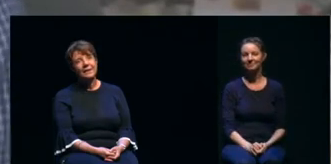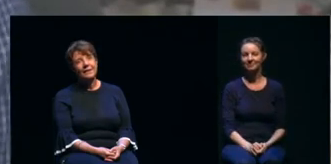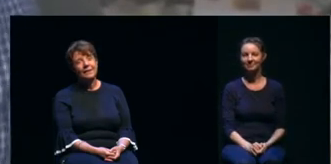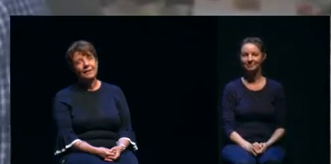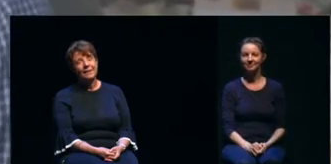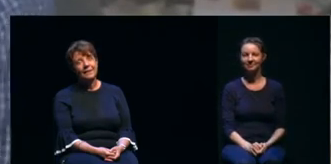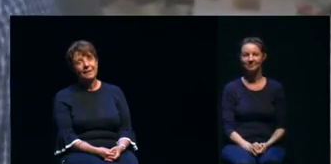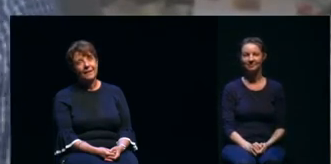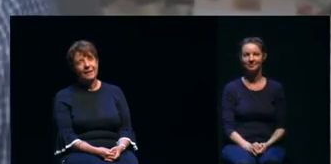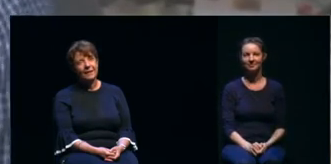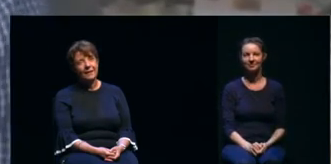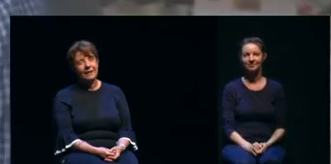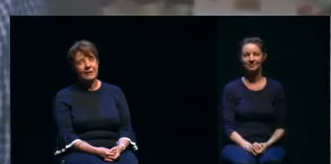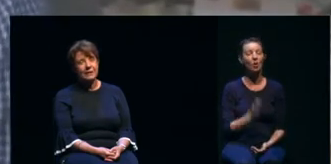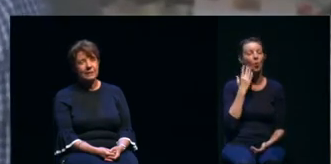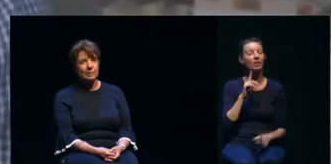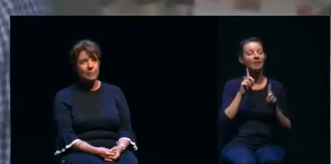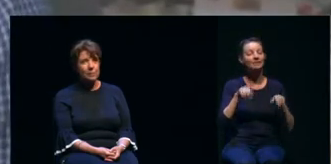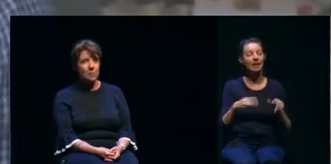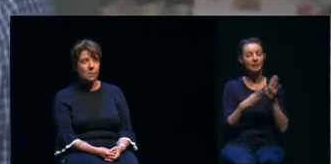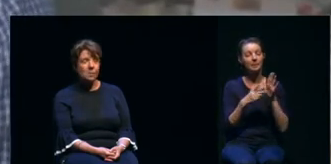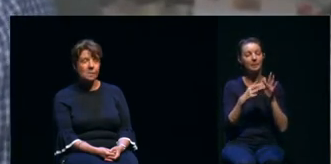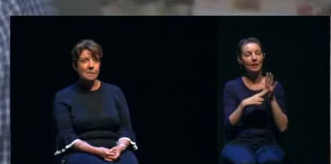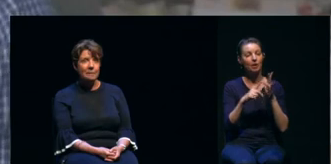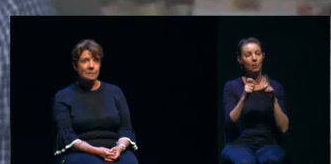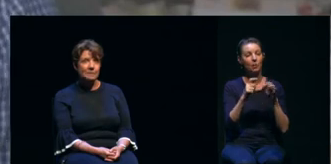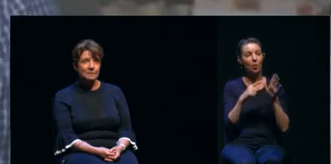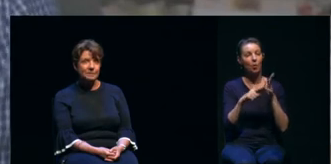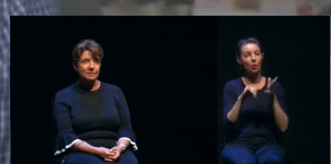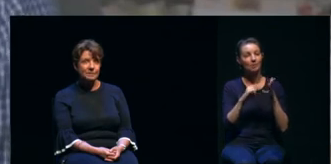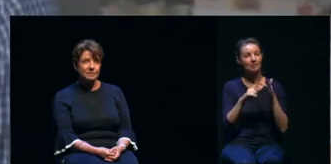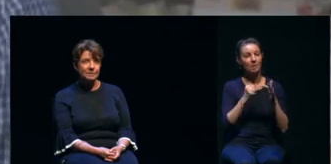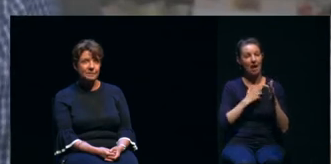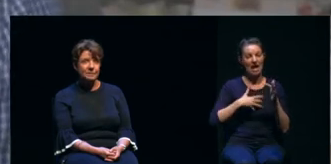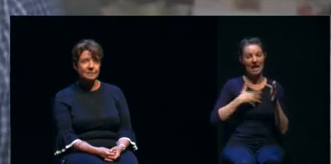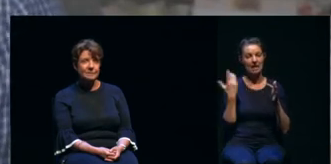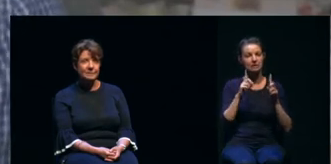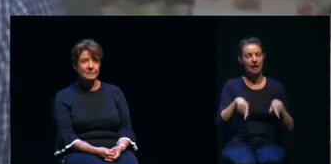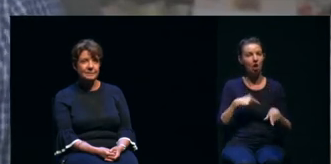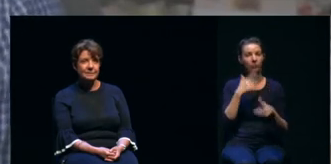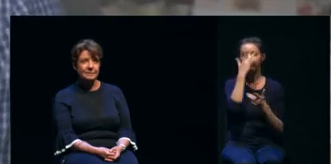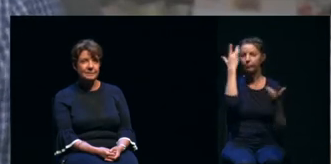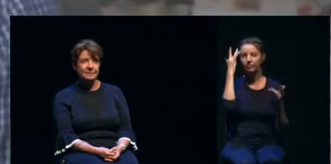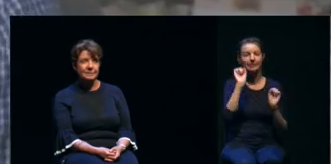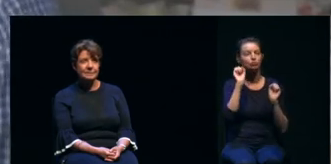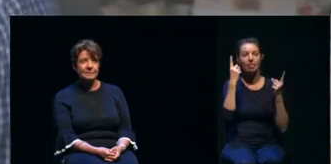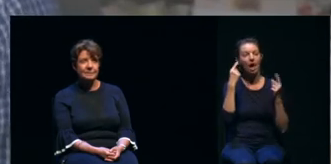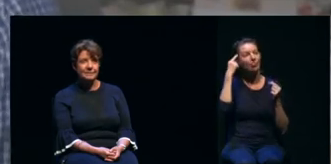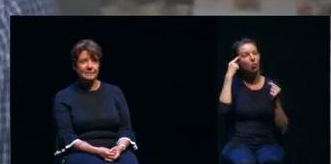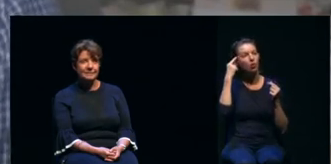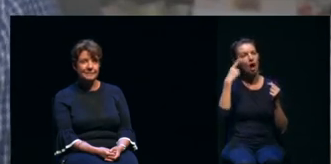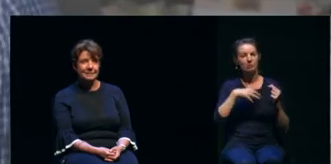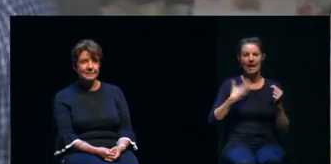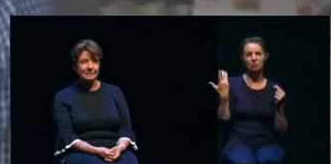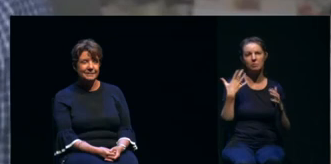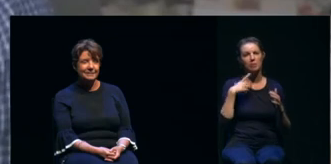I realised when I... Because when I first started my menopause and the anger started, I didn't know it was the menopause. I just thought it was Brexit. I just knew I was